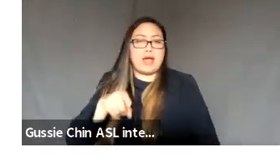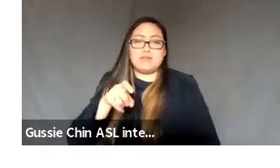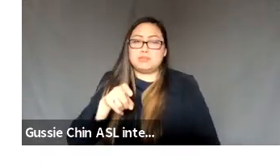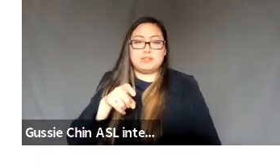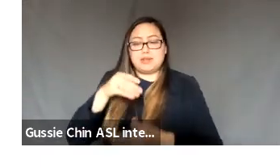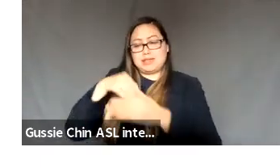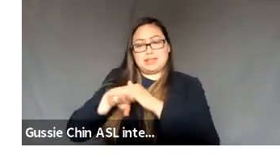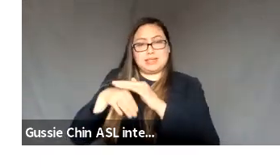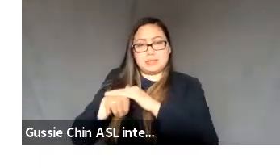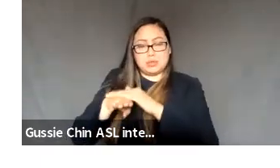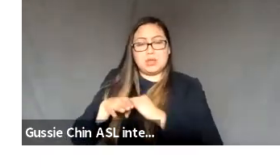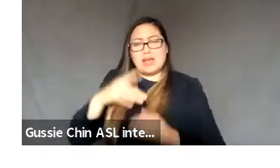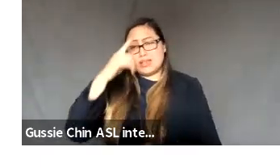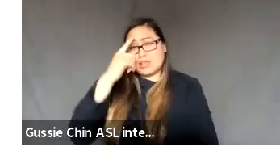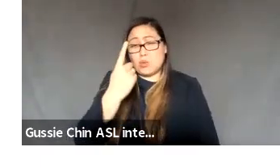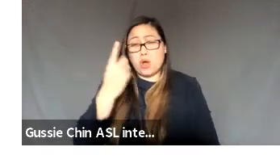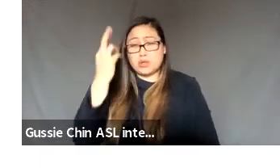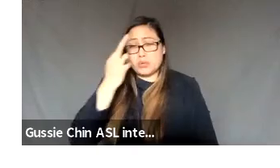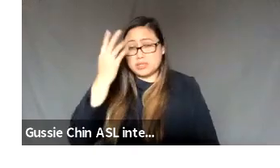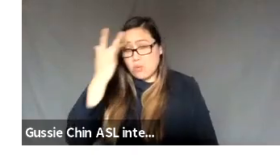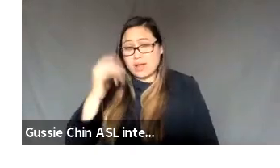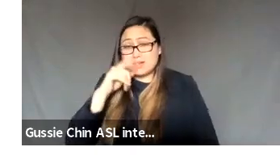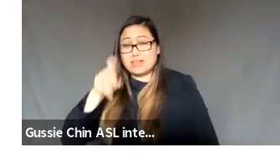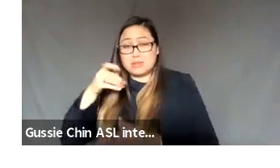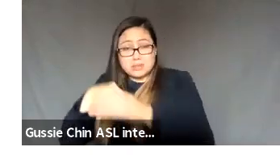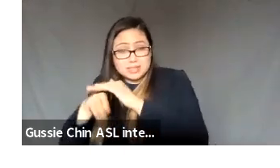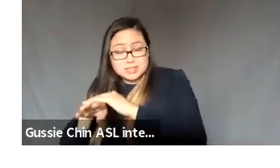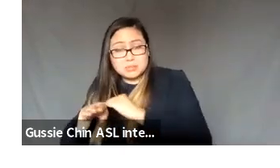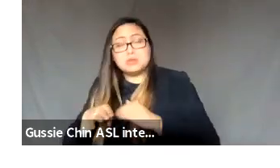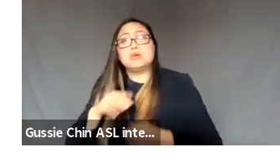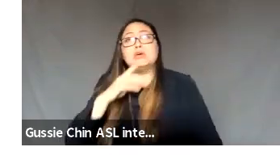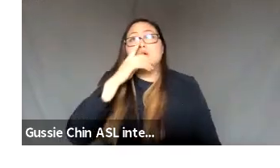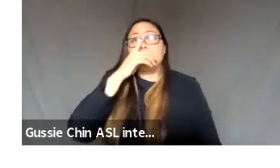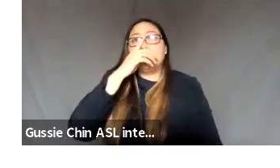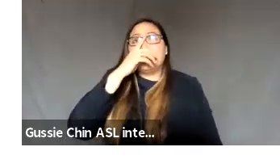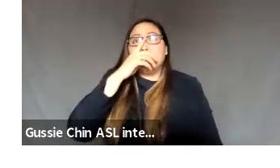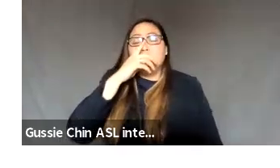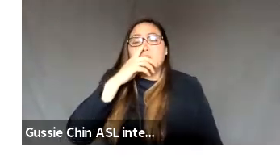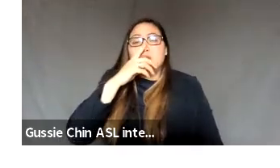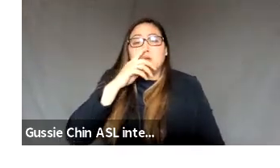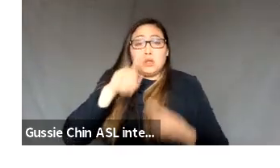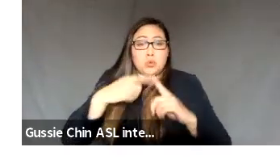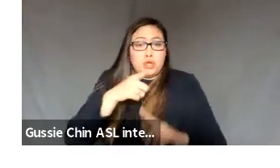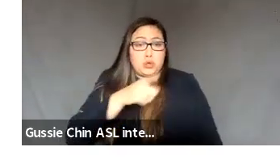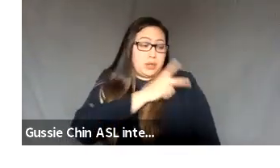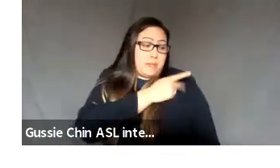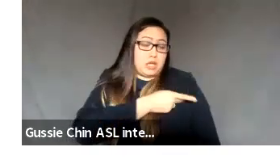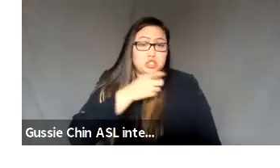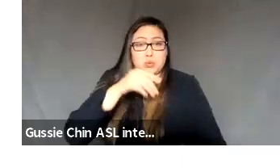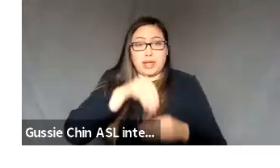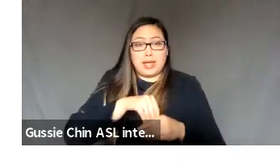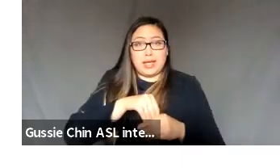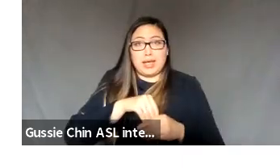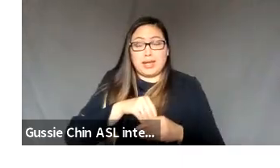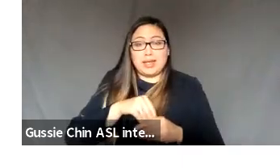accessible. And I think one of the reasons behind that is that when you're a patient and you're in like intensive care or critical care,